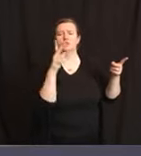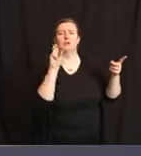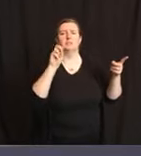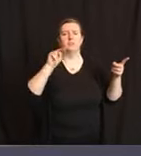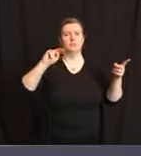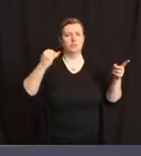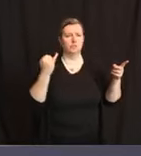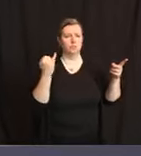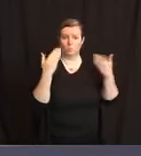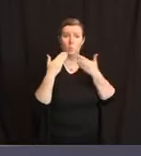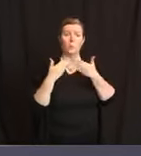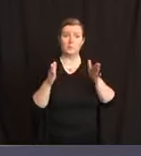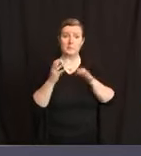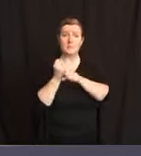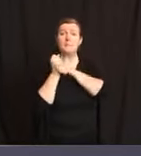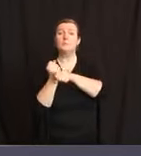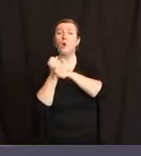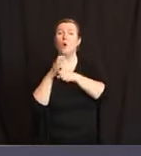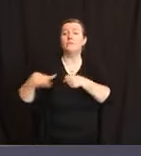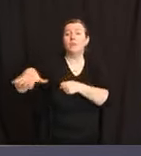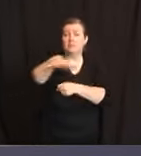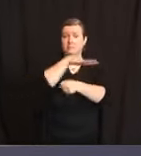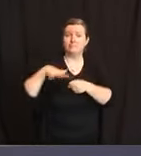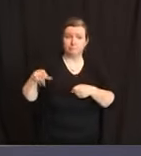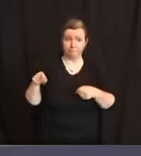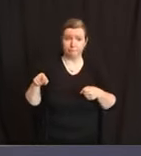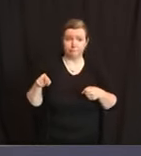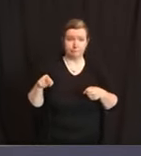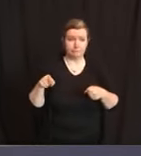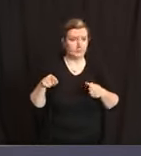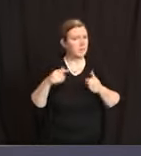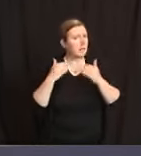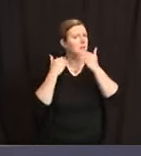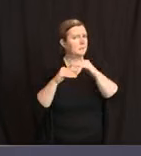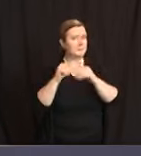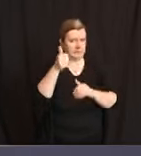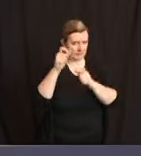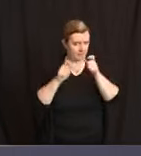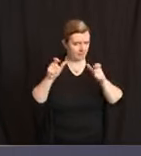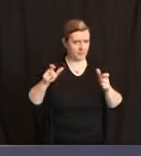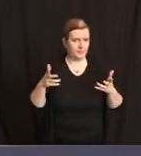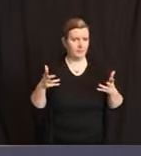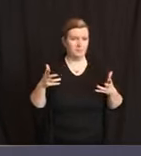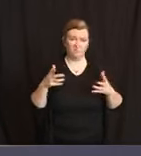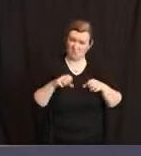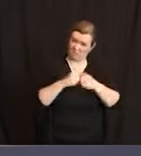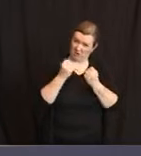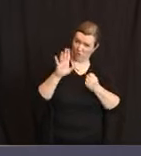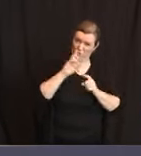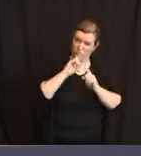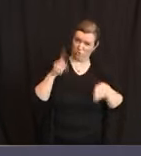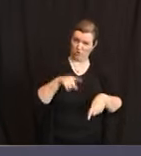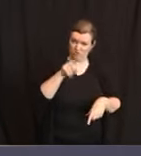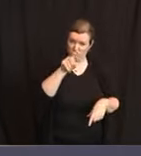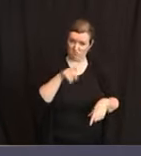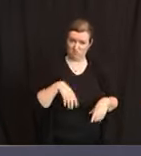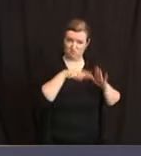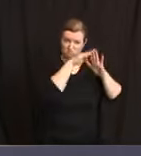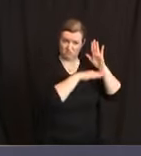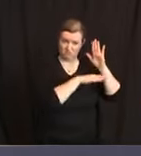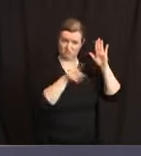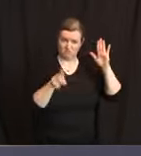don't gather in more than groups of 10 and don't play contact sports. Does that violate your order? And just lastly, a gym owner in South